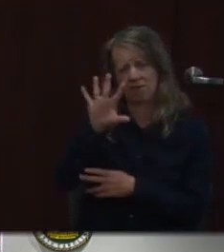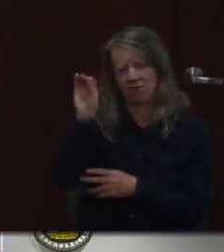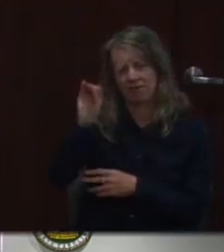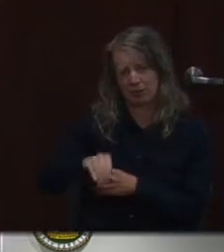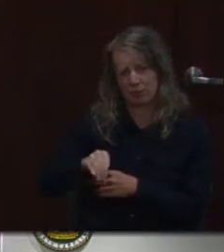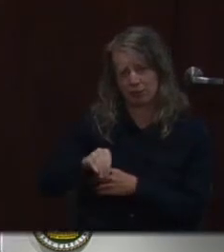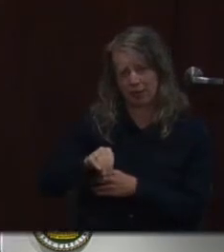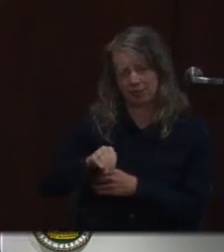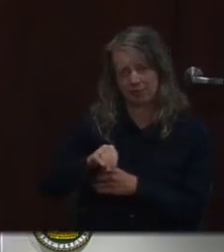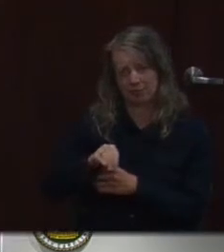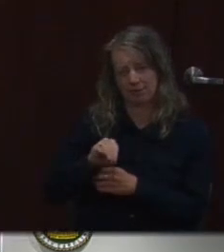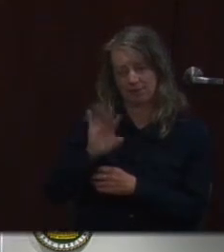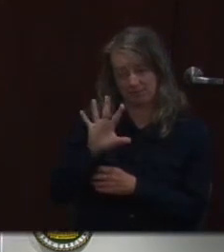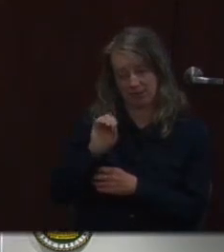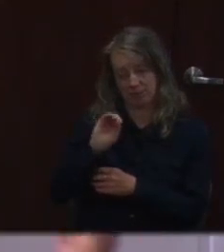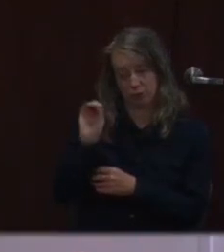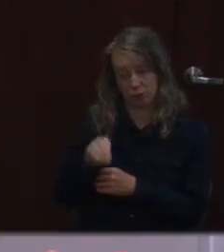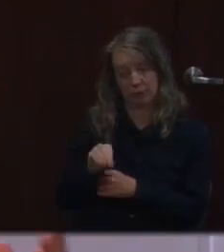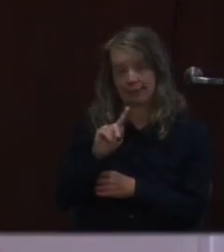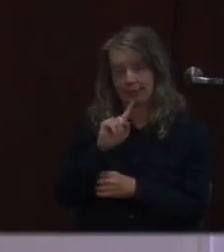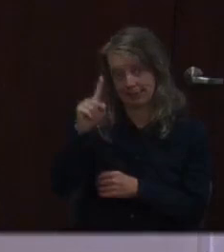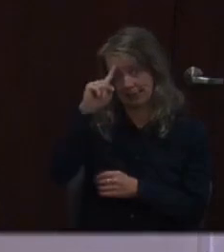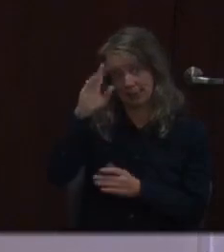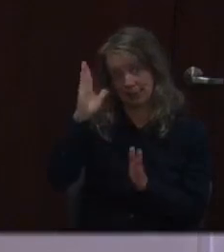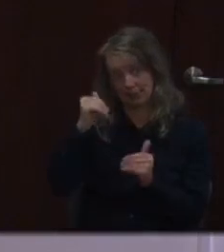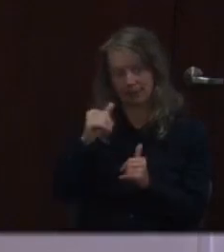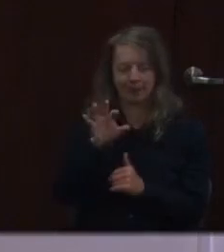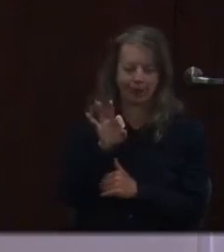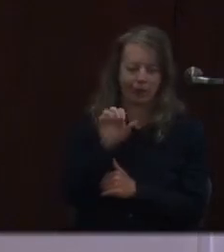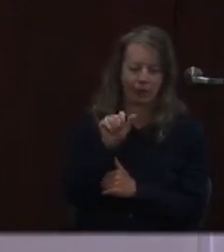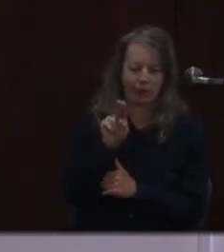he expected, and he was pontificating,